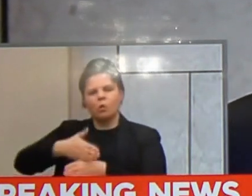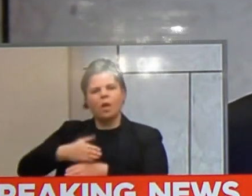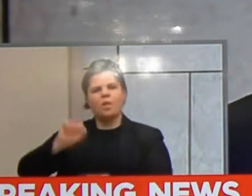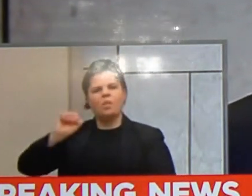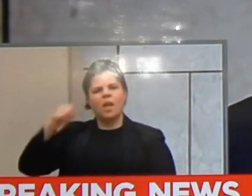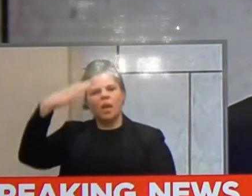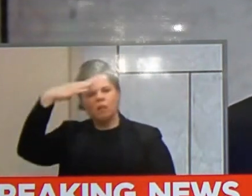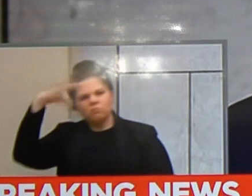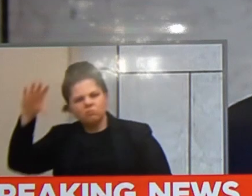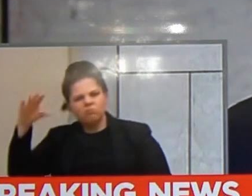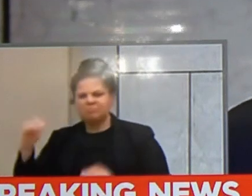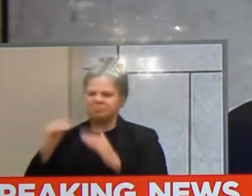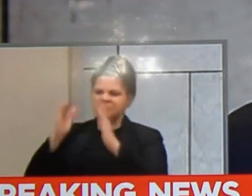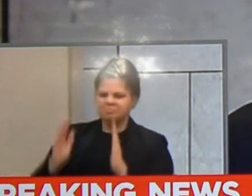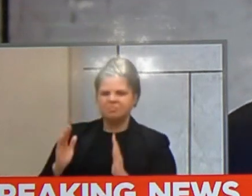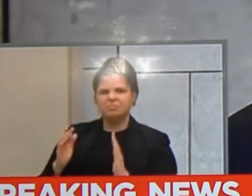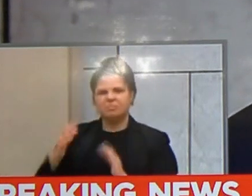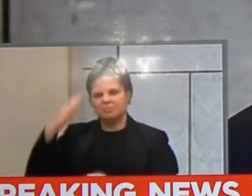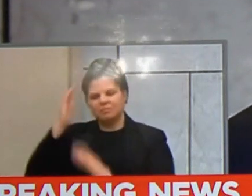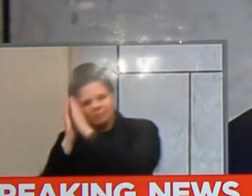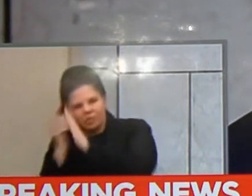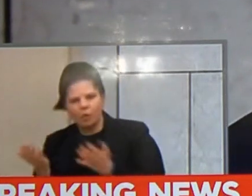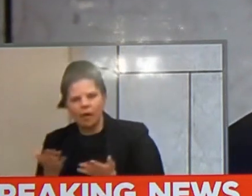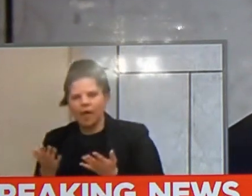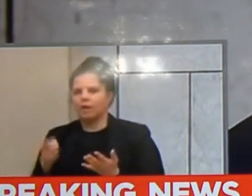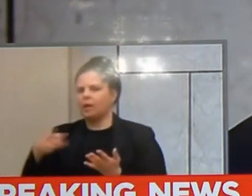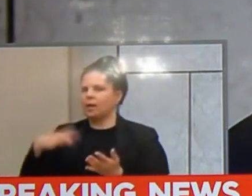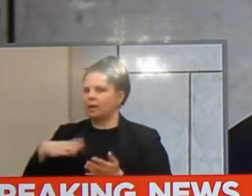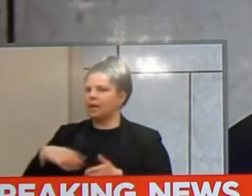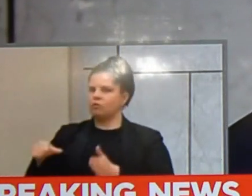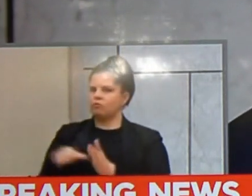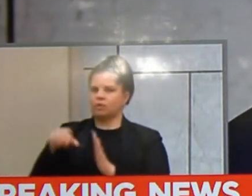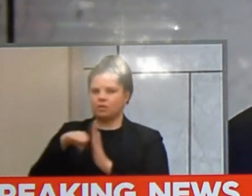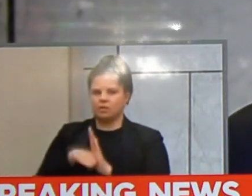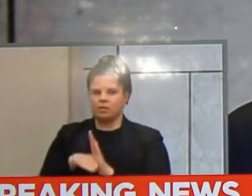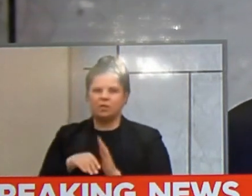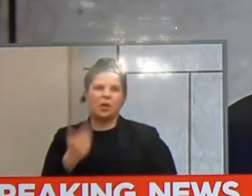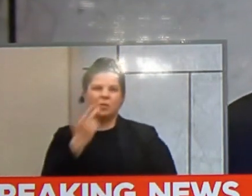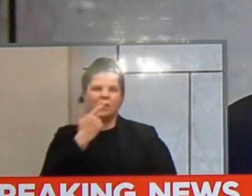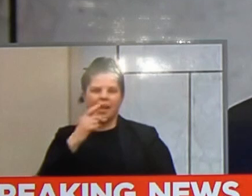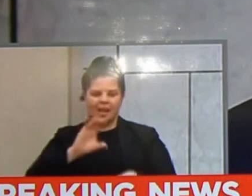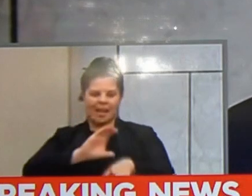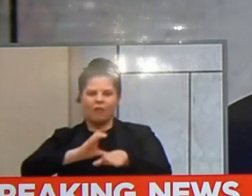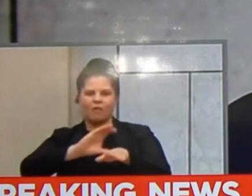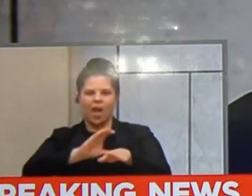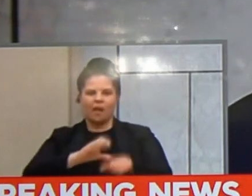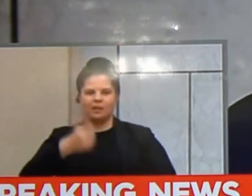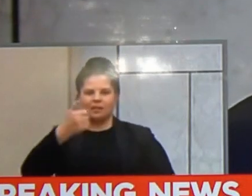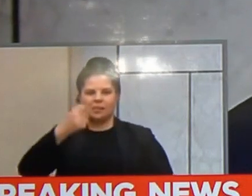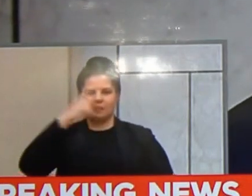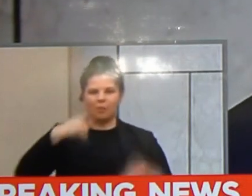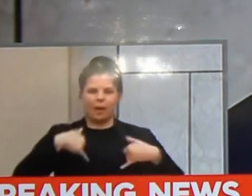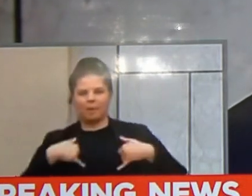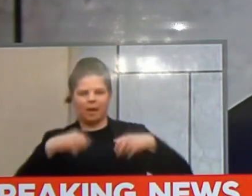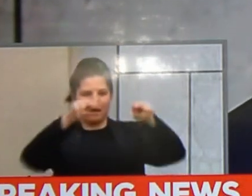also respecting strict health requirements. You can't have 6 backpackers in a caravan out in rural parts of the